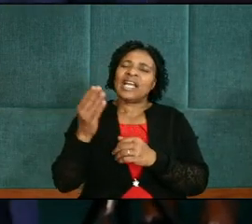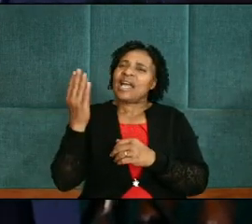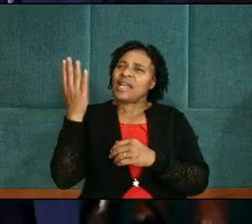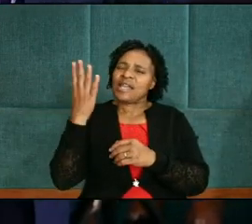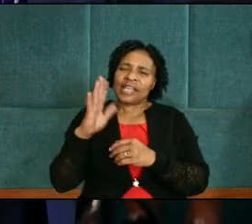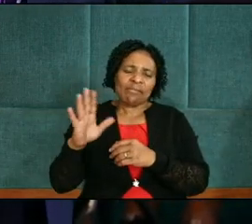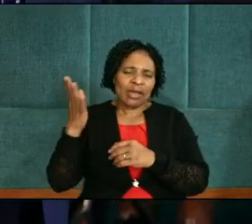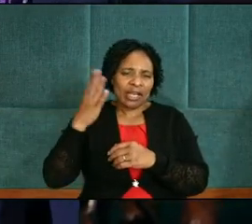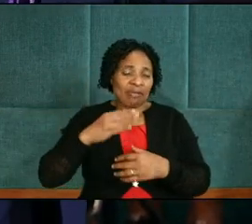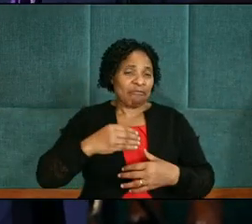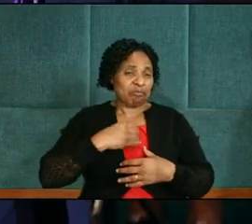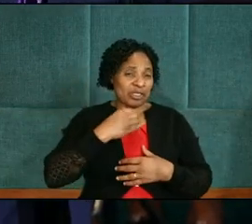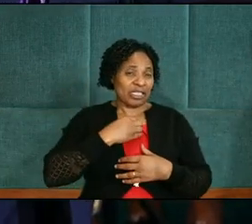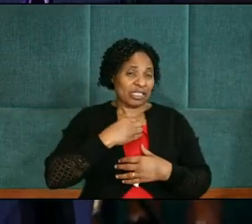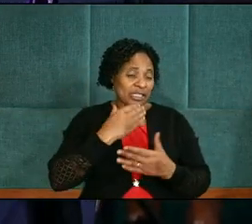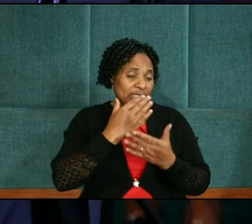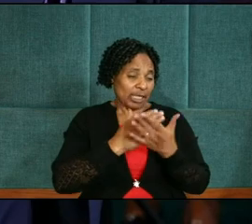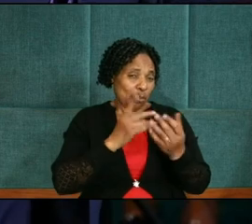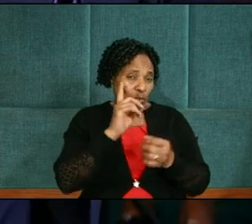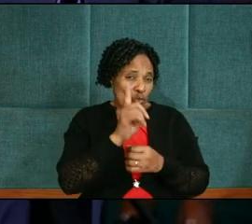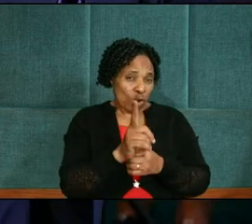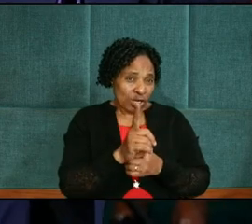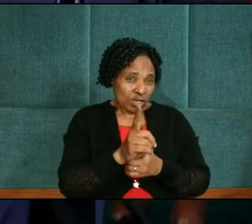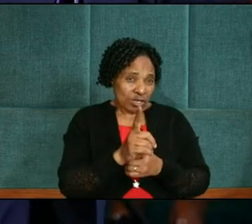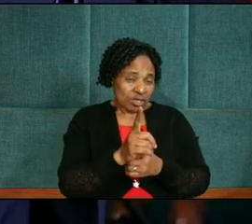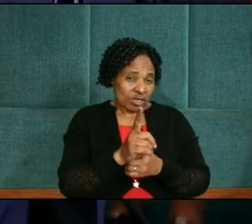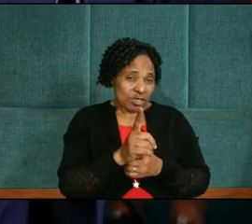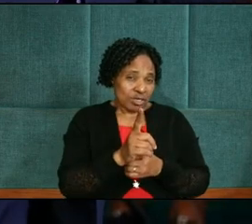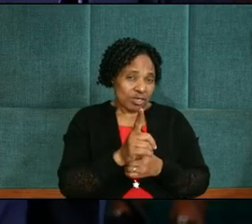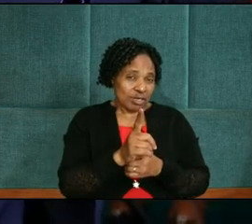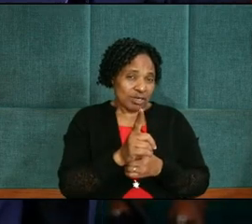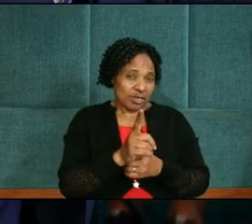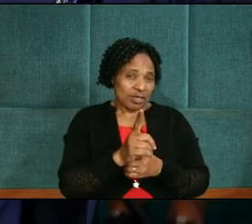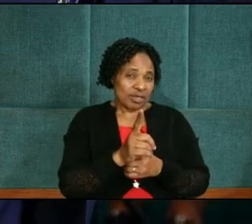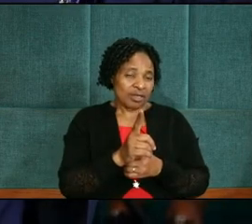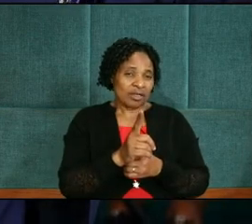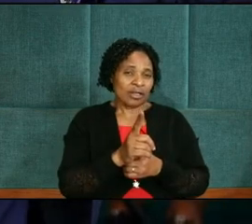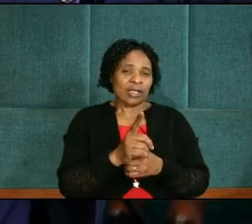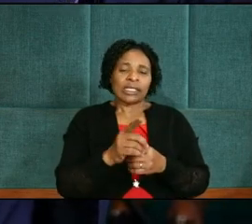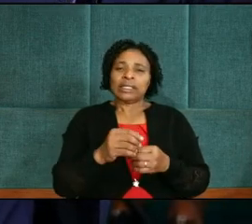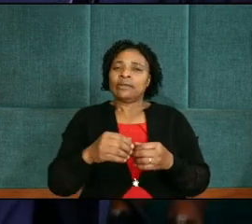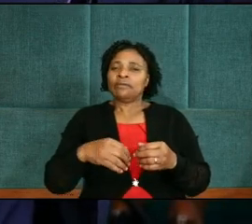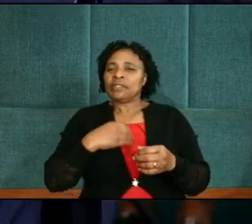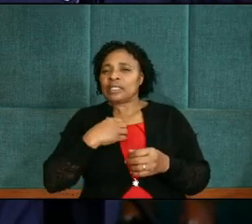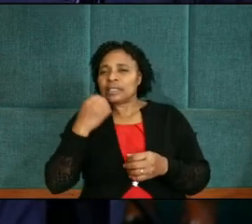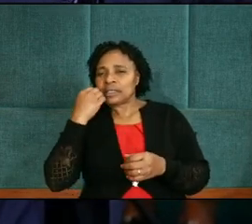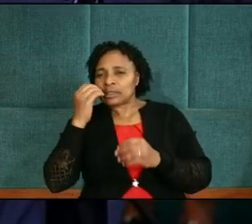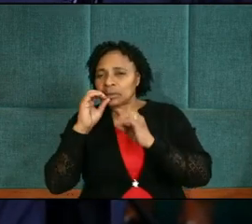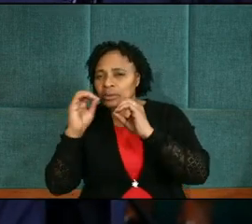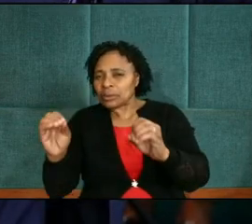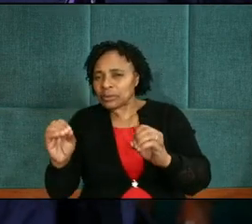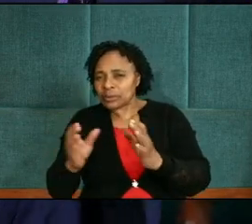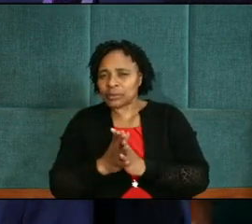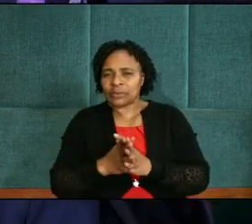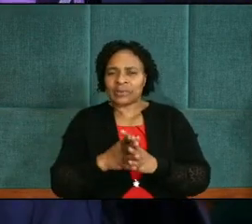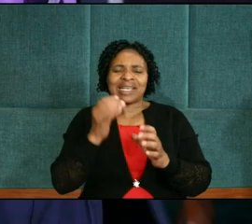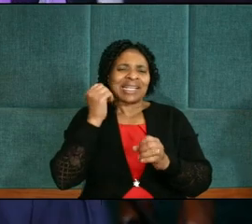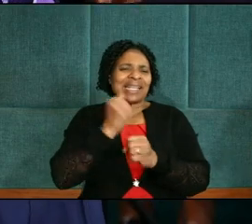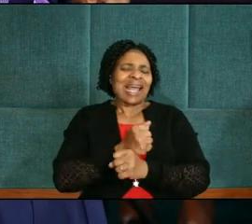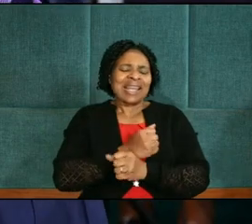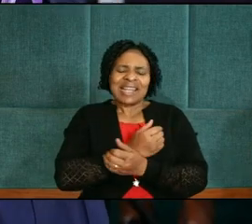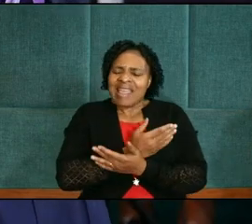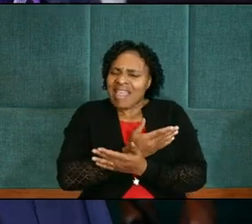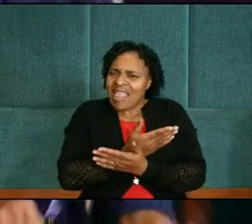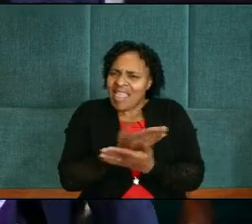I never visited a soul. I never share a bread. I never visit the sick. I've never done any of